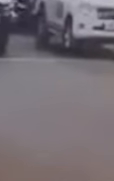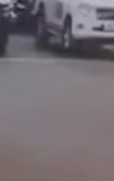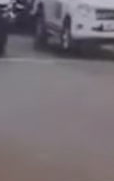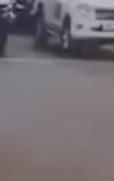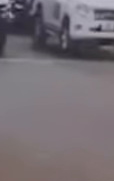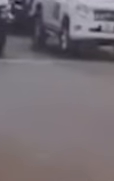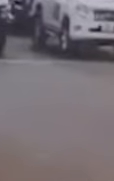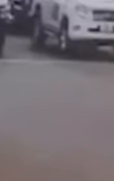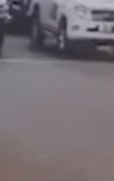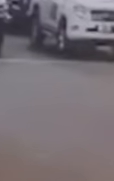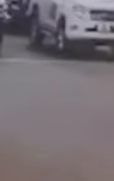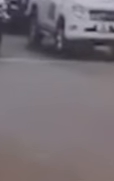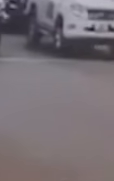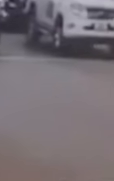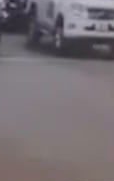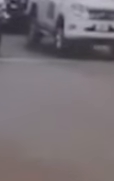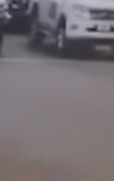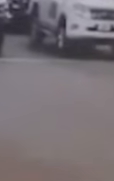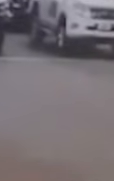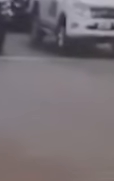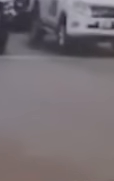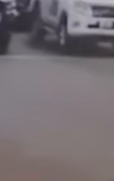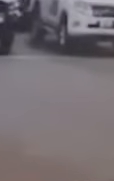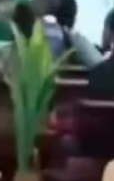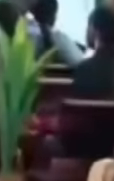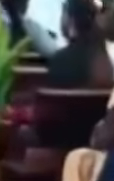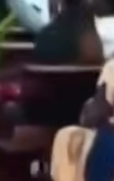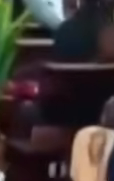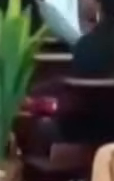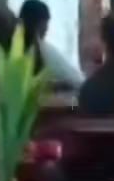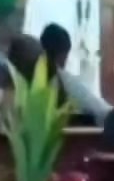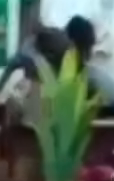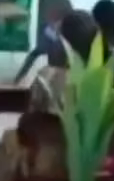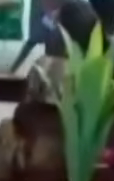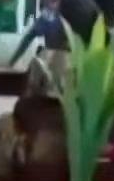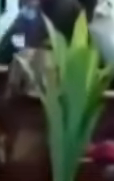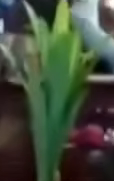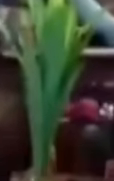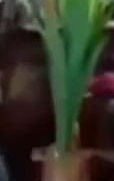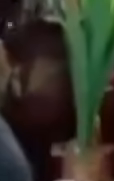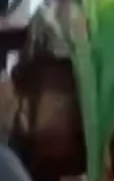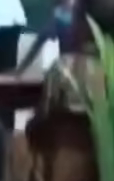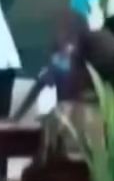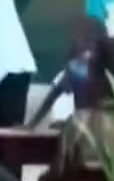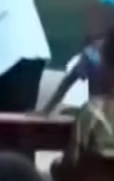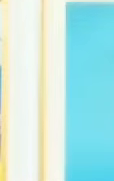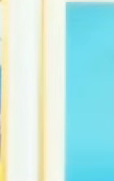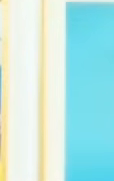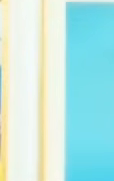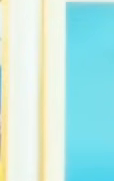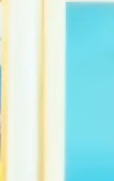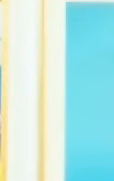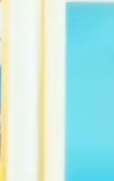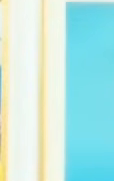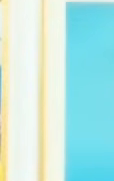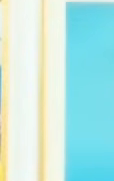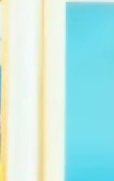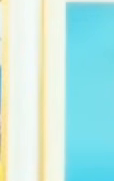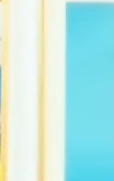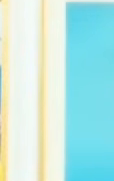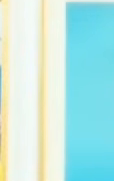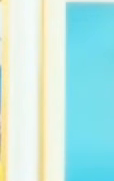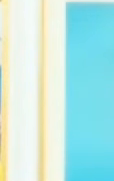Tata wamu namateeka eyafiiridde mu kabenje asabye abantu abakyalina enda sibazaala abawera ku baana bana be yazaala asigazzaawo omu.